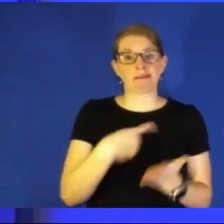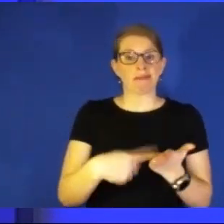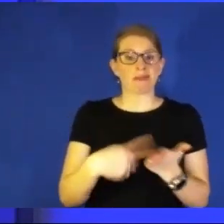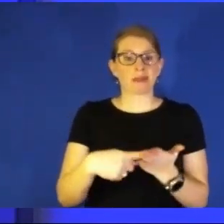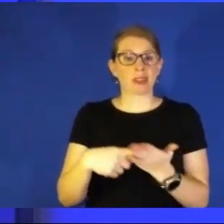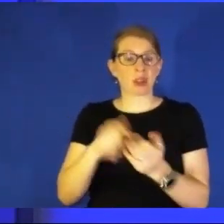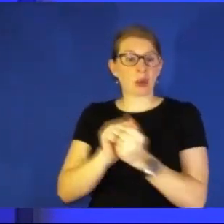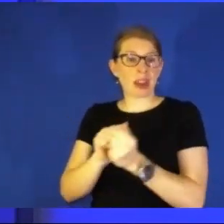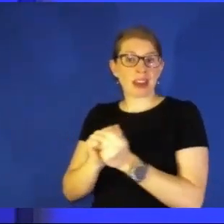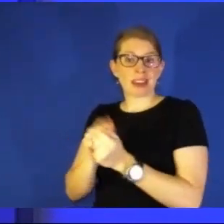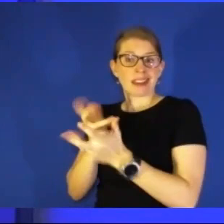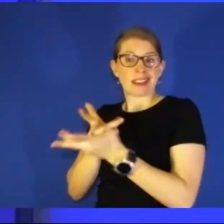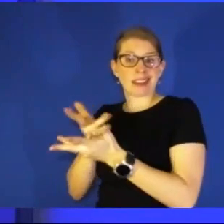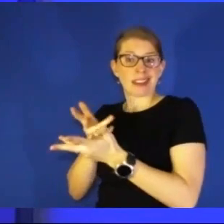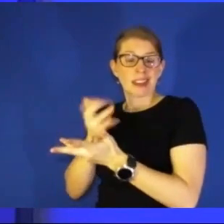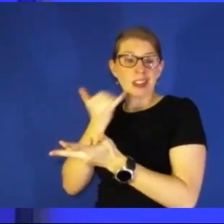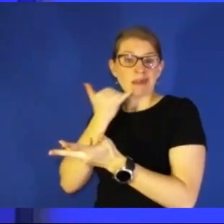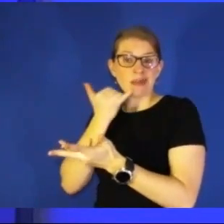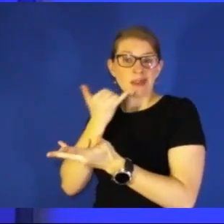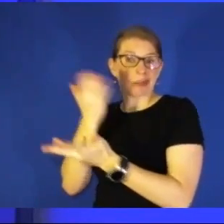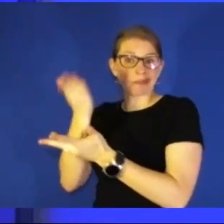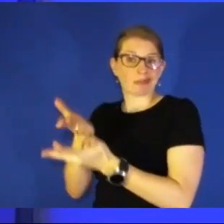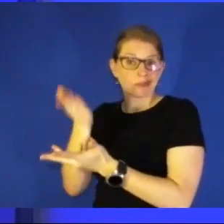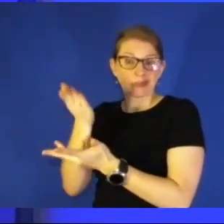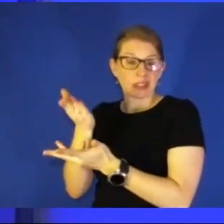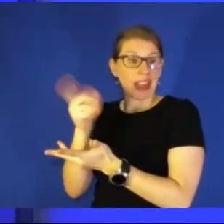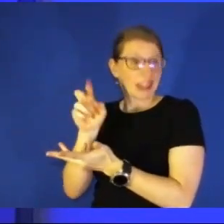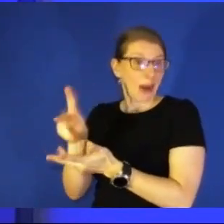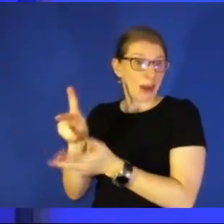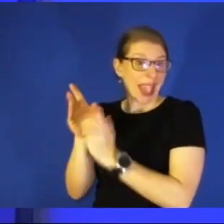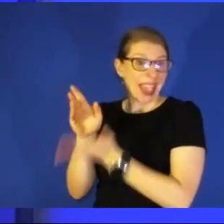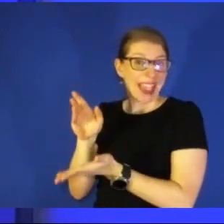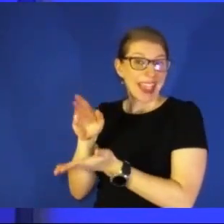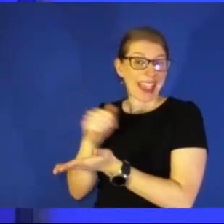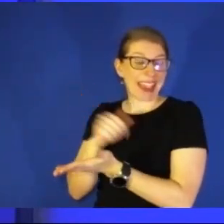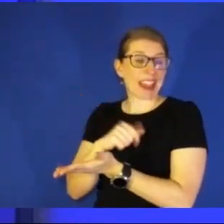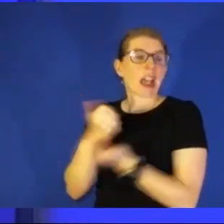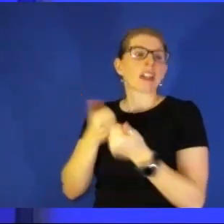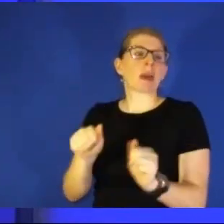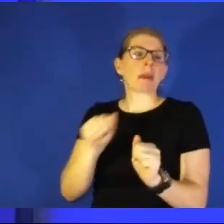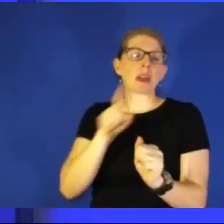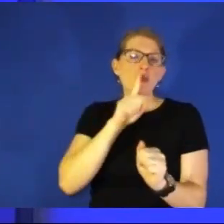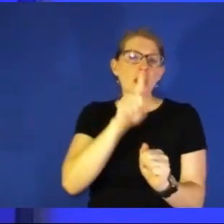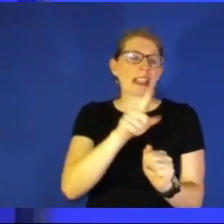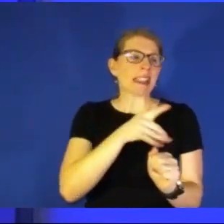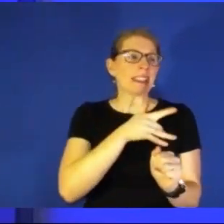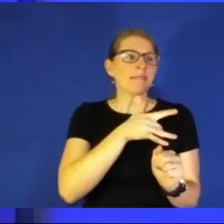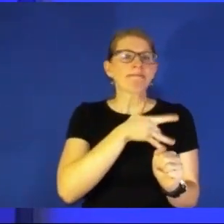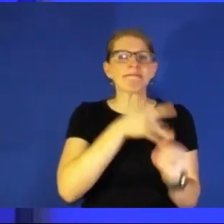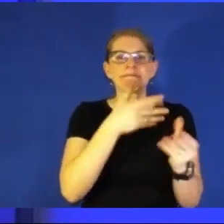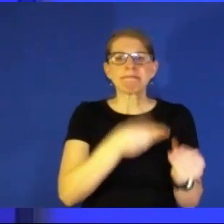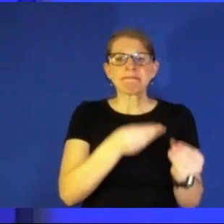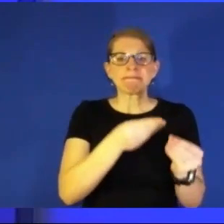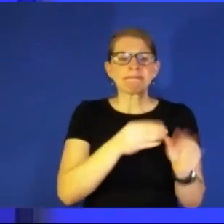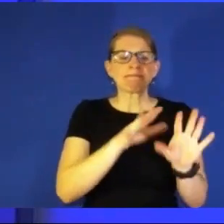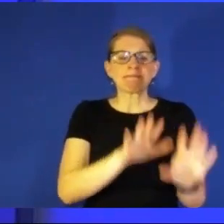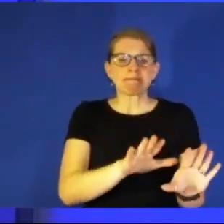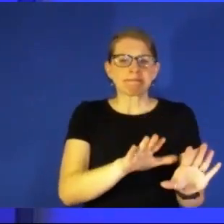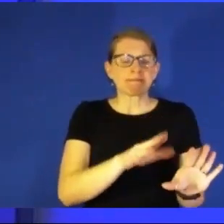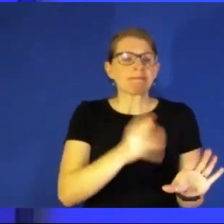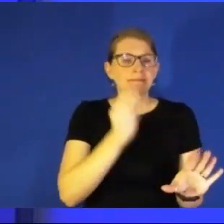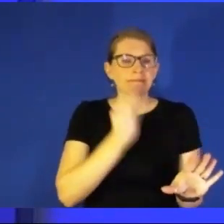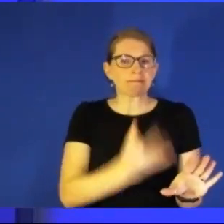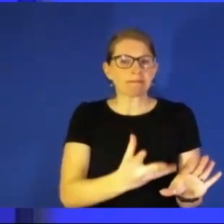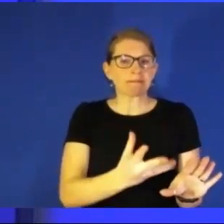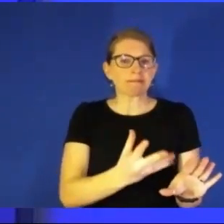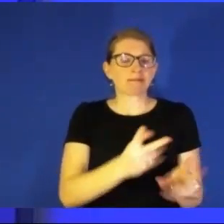so-and-so on the phone today, and they're okay. I just try to be very reassuring and to let the person know they're very well